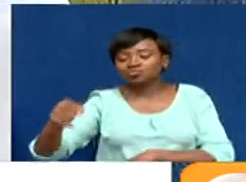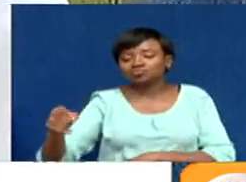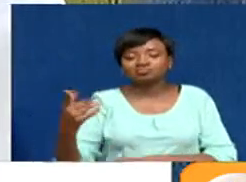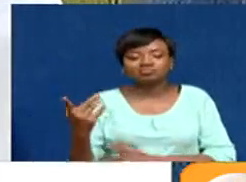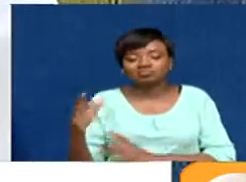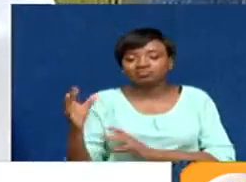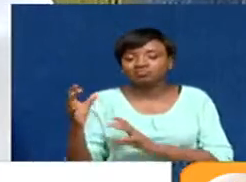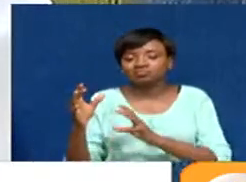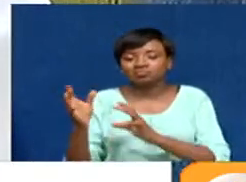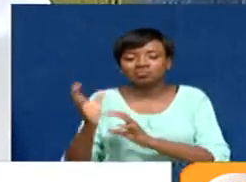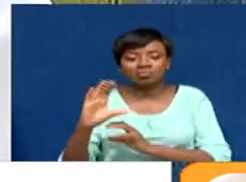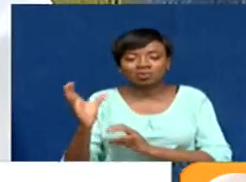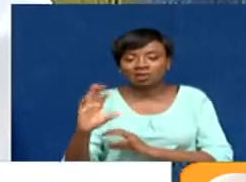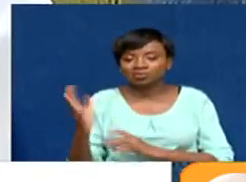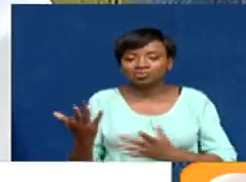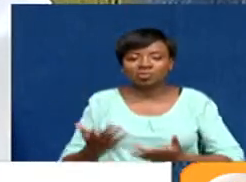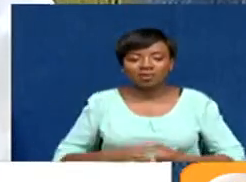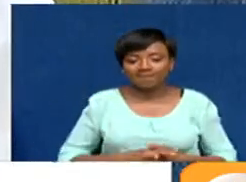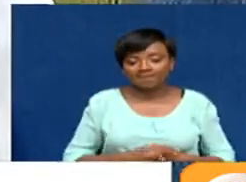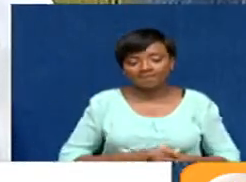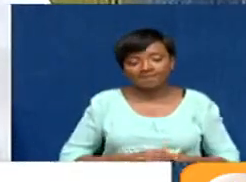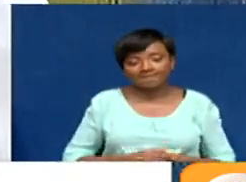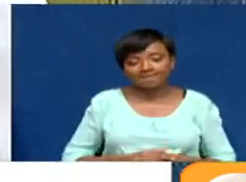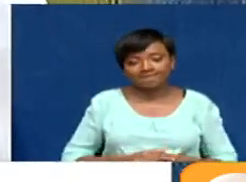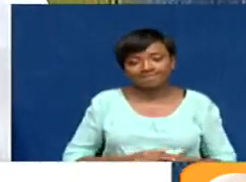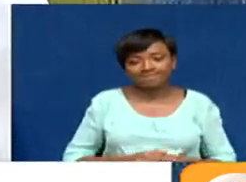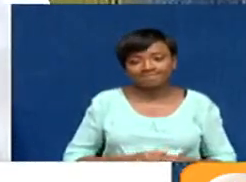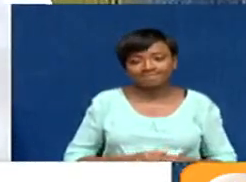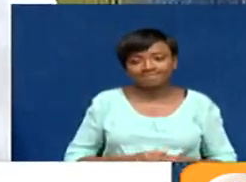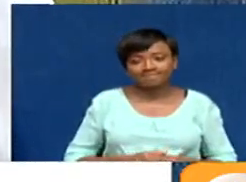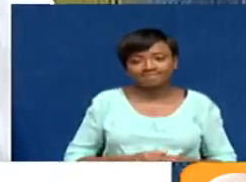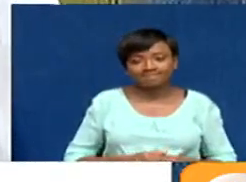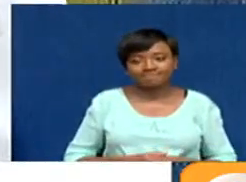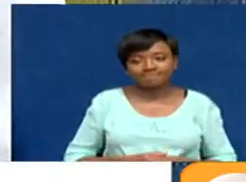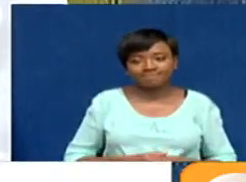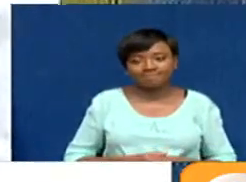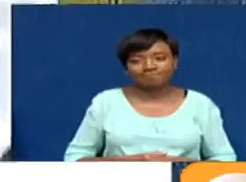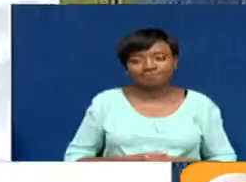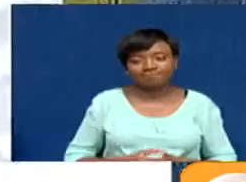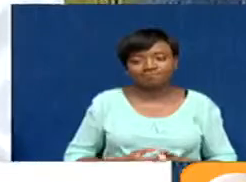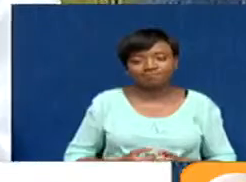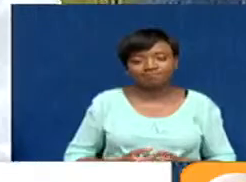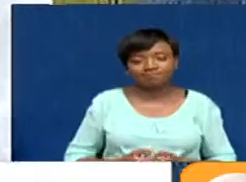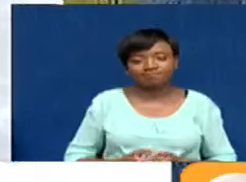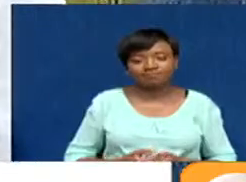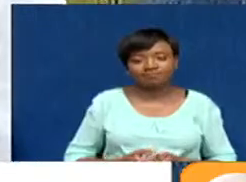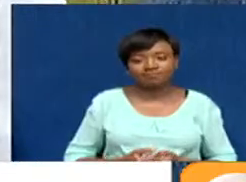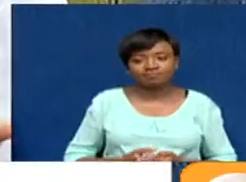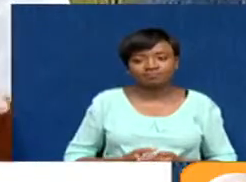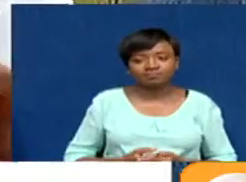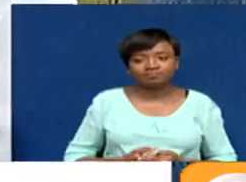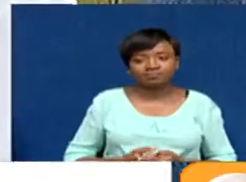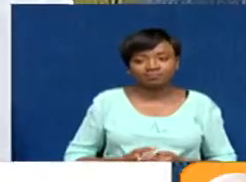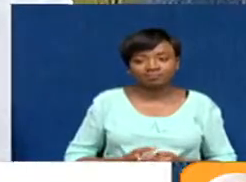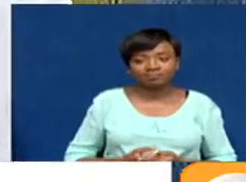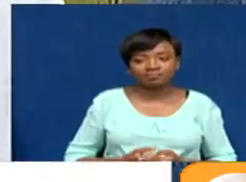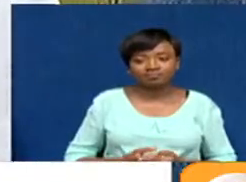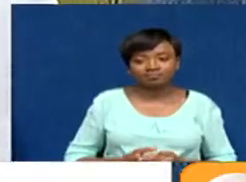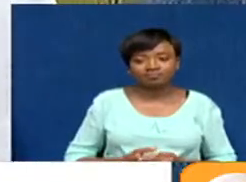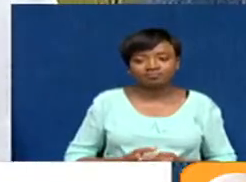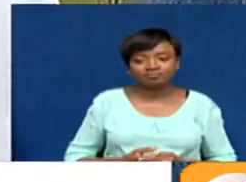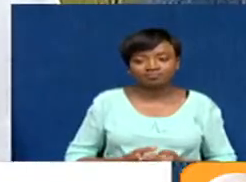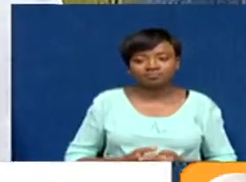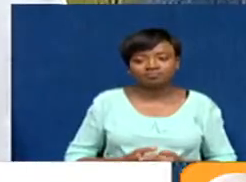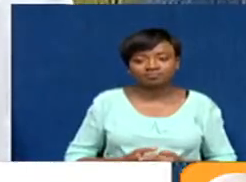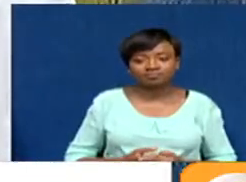controls to the small traders, and they're unwilling to take fuel and actually trade it because they'll be losing money. So that's it.